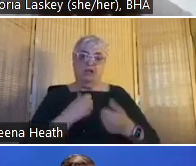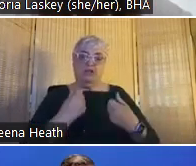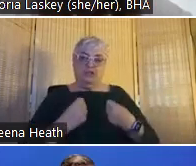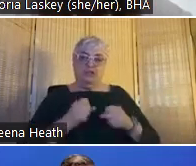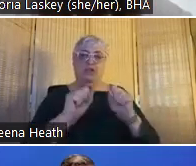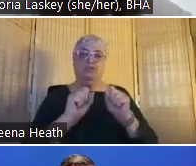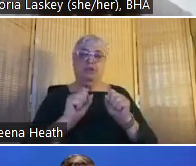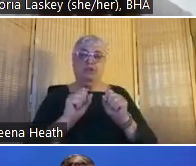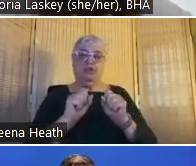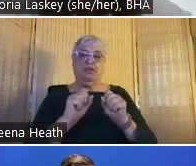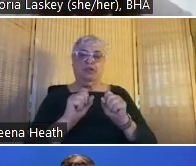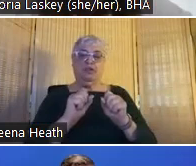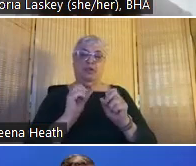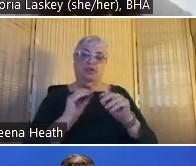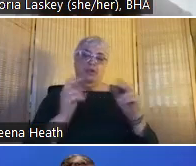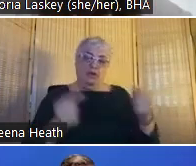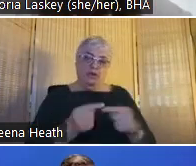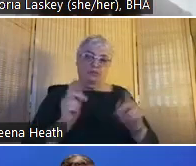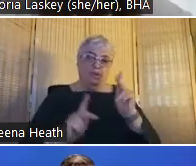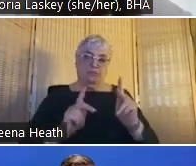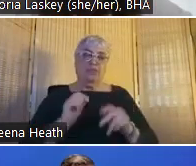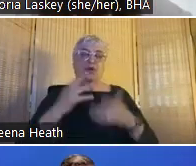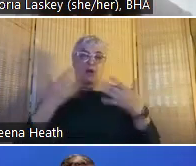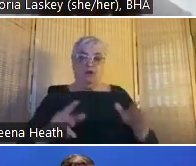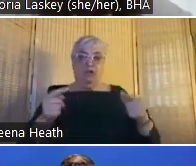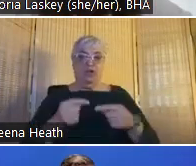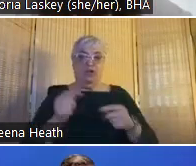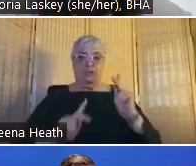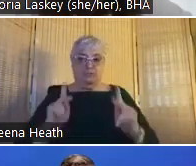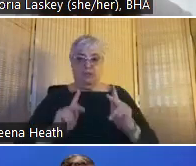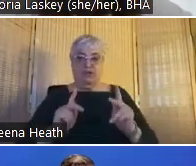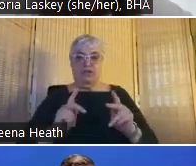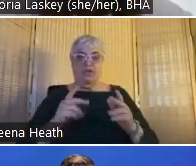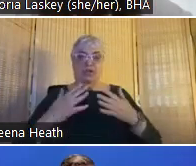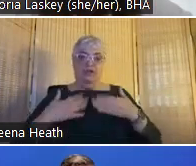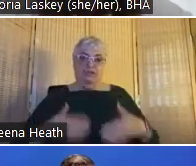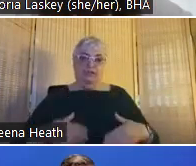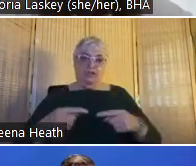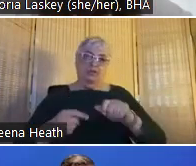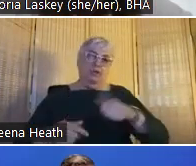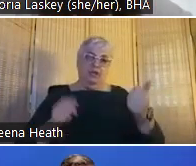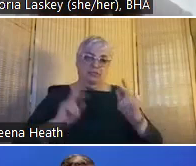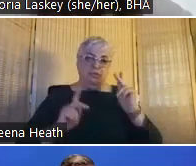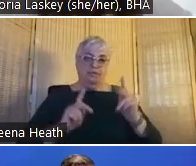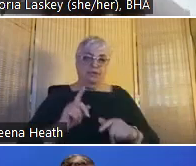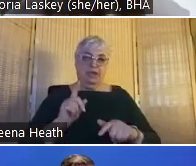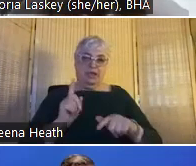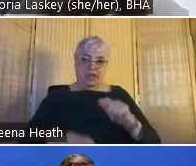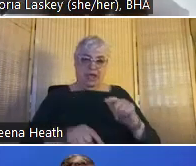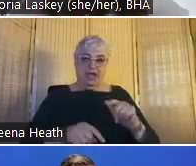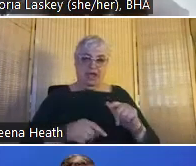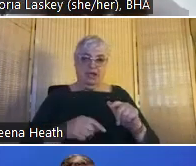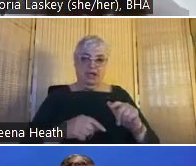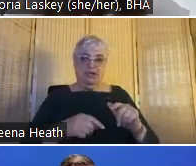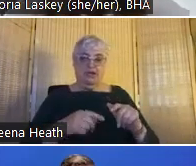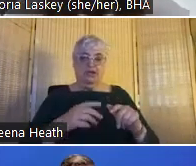to inflict or has already inflicted physical harm on themselves or others, or is incapacitated by substances